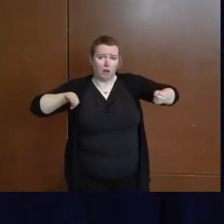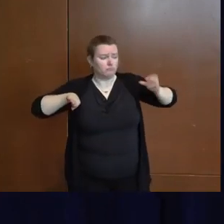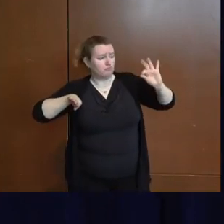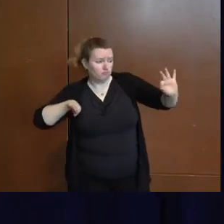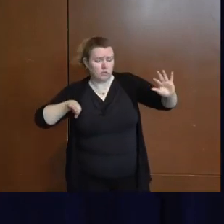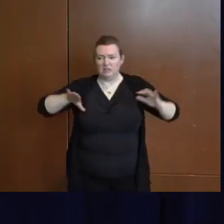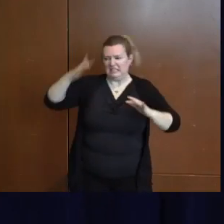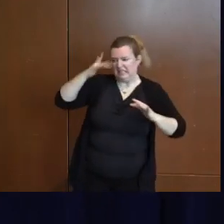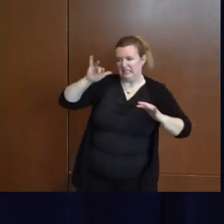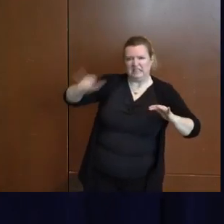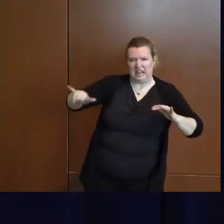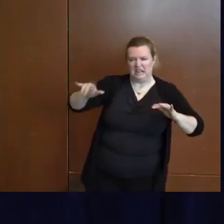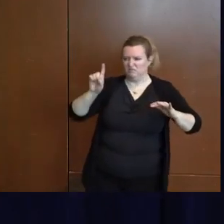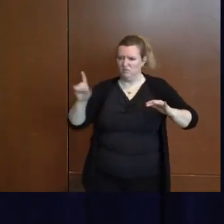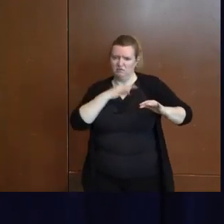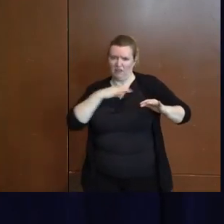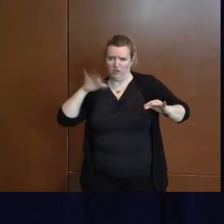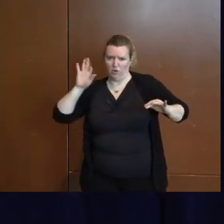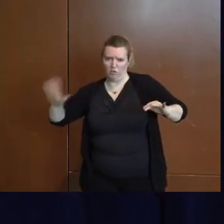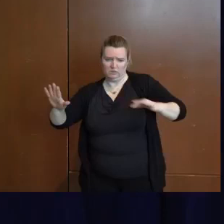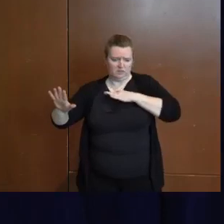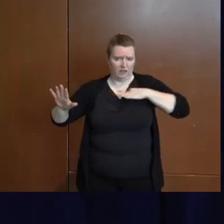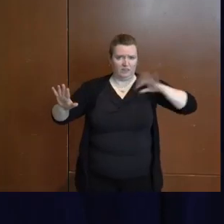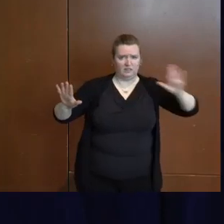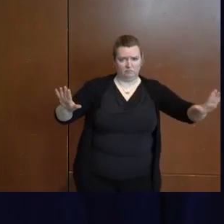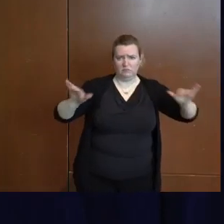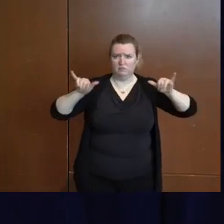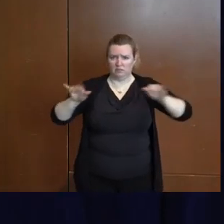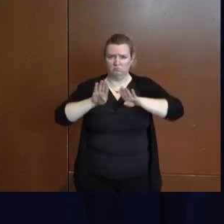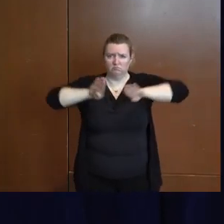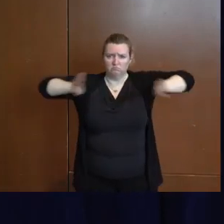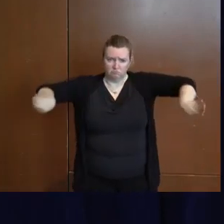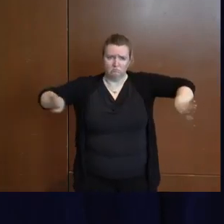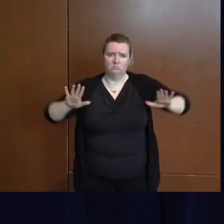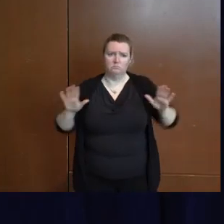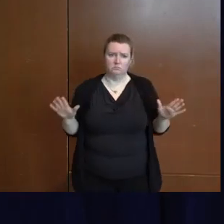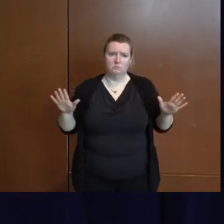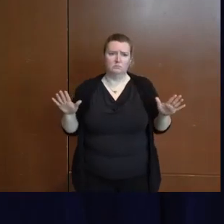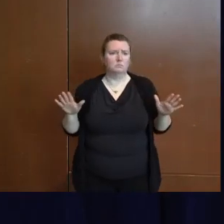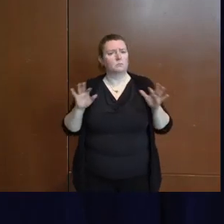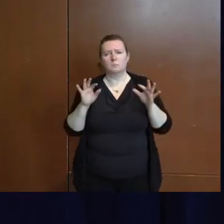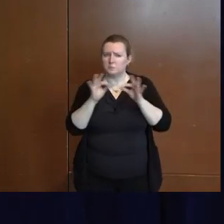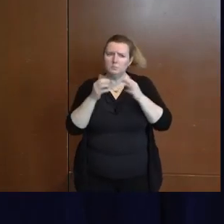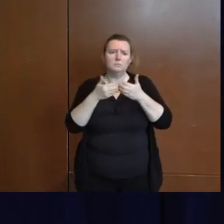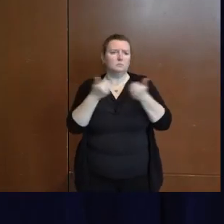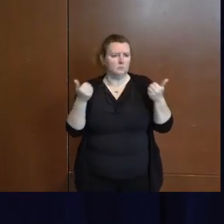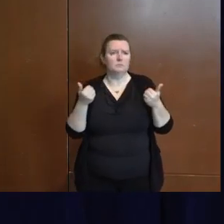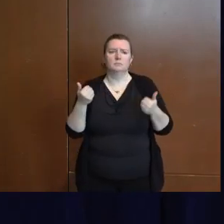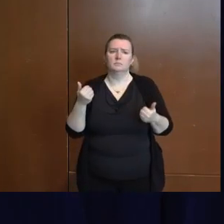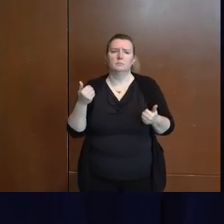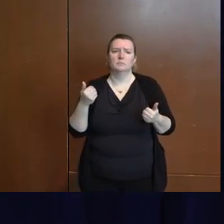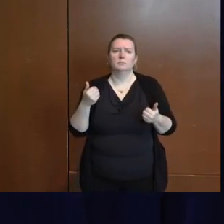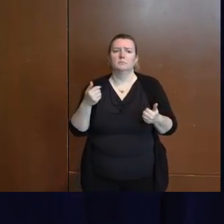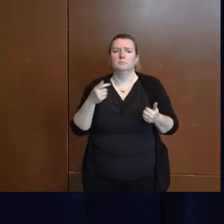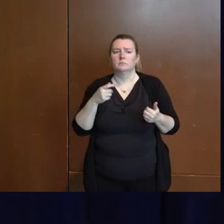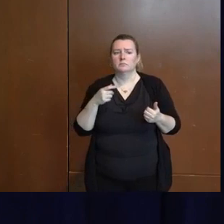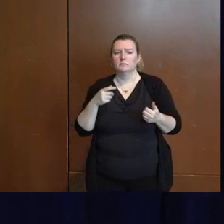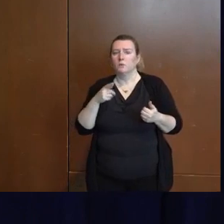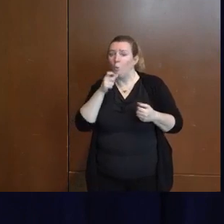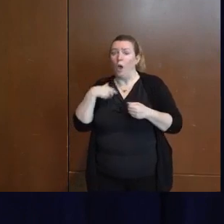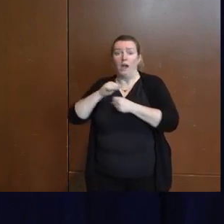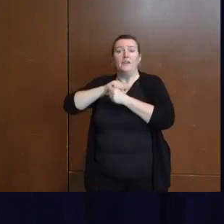positive residents, and they must care for those suspected or confirmed with COVID-19 in a cohort.